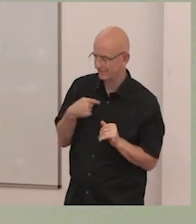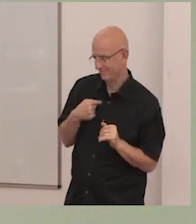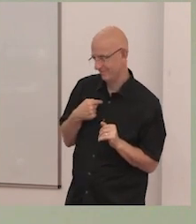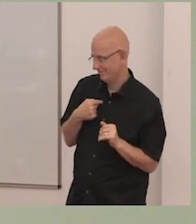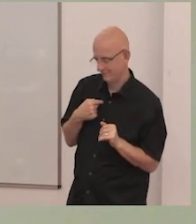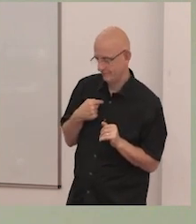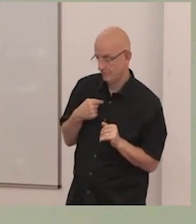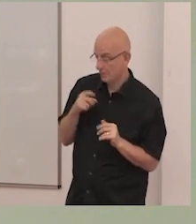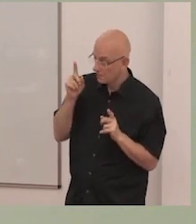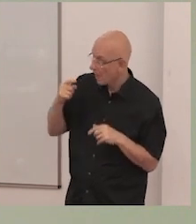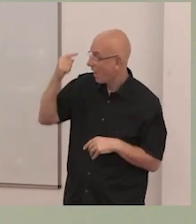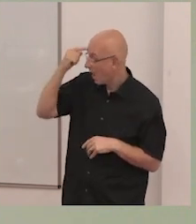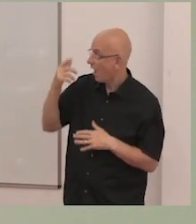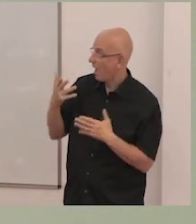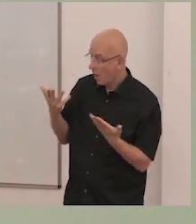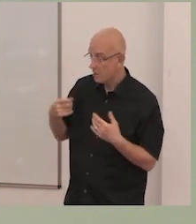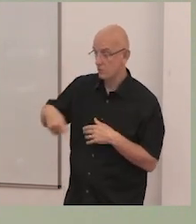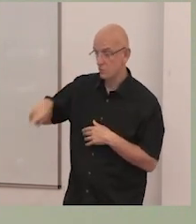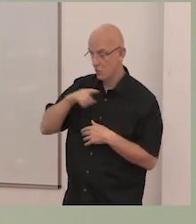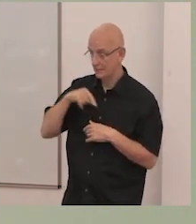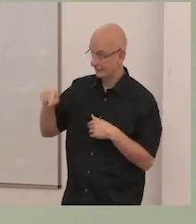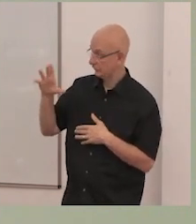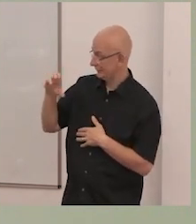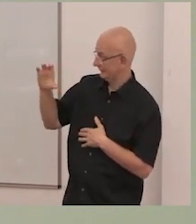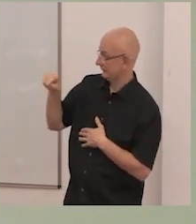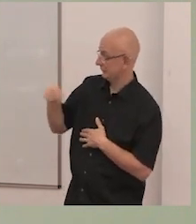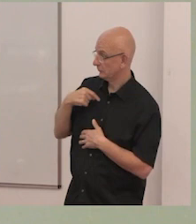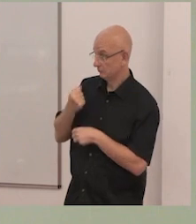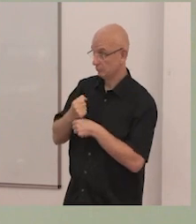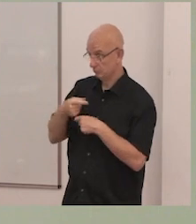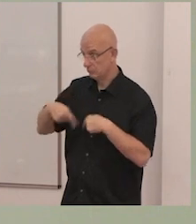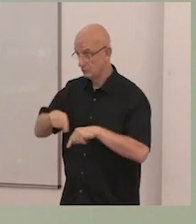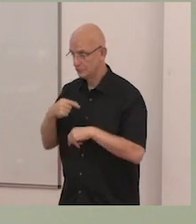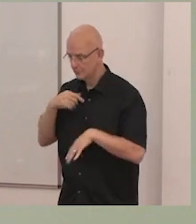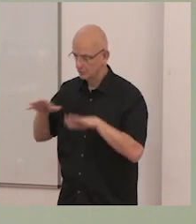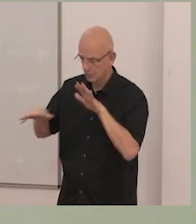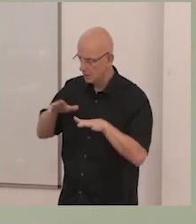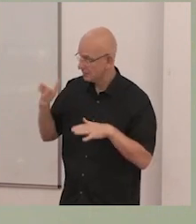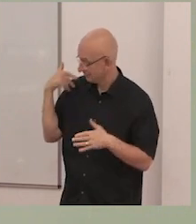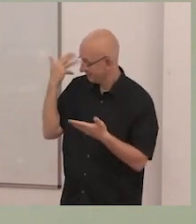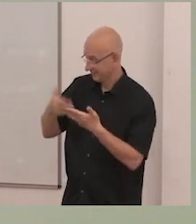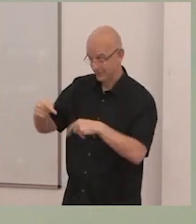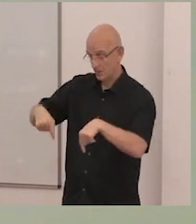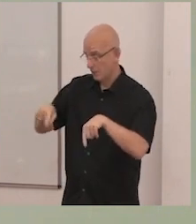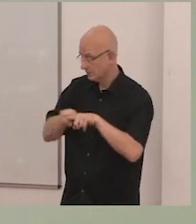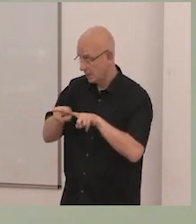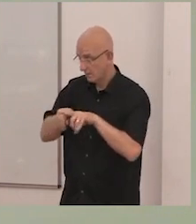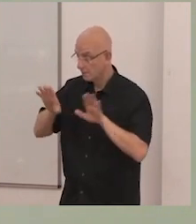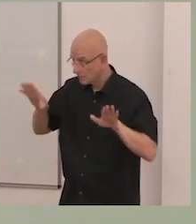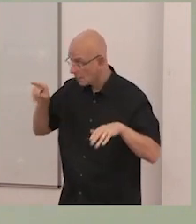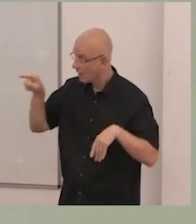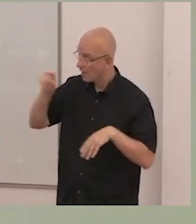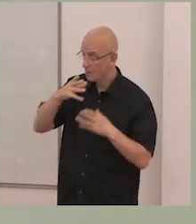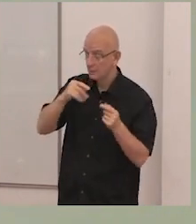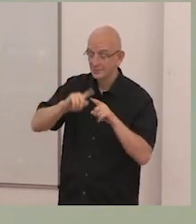committee and remains now is that still many countries are